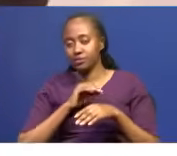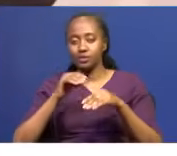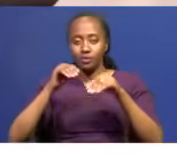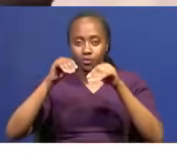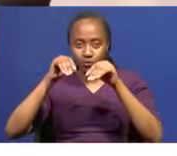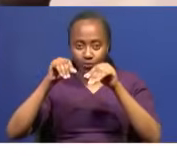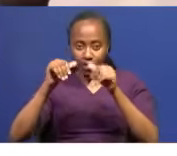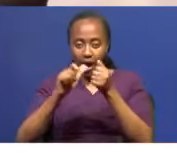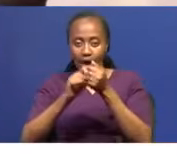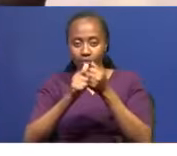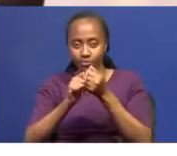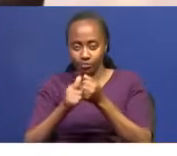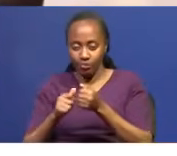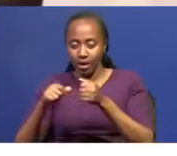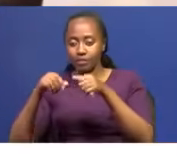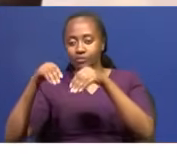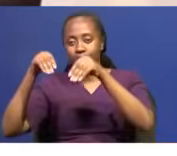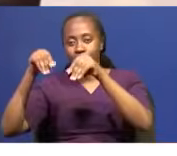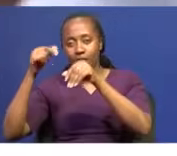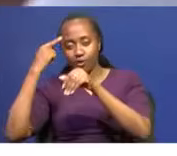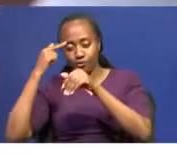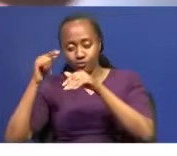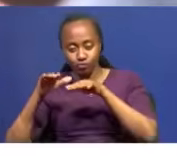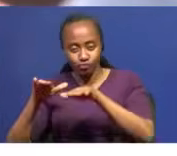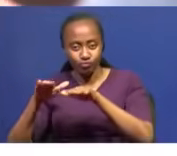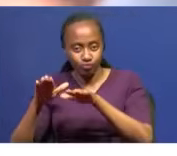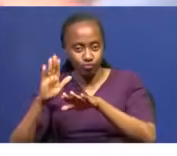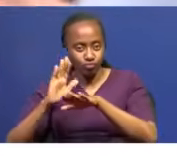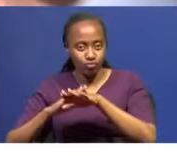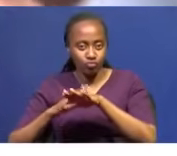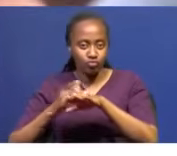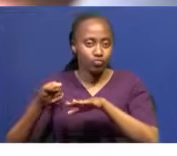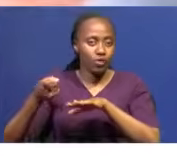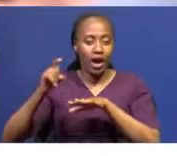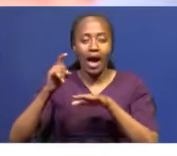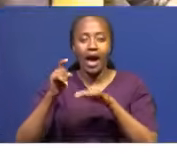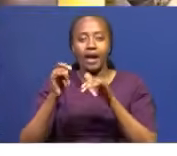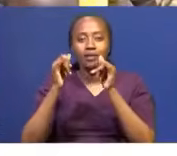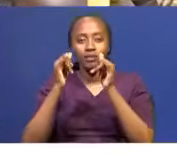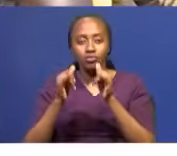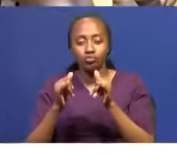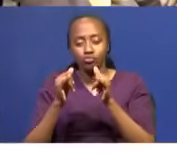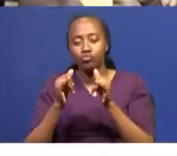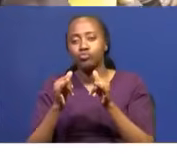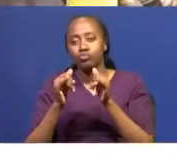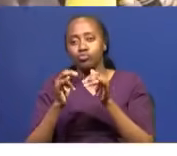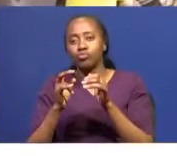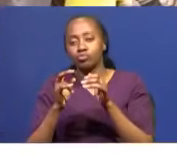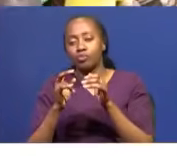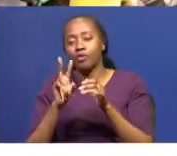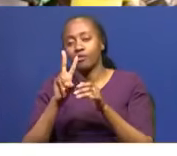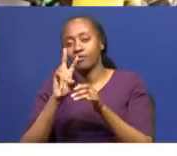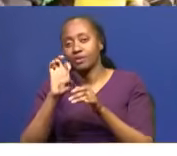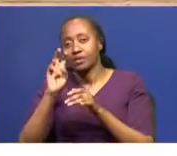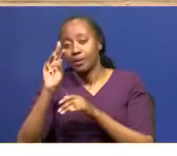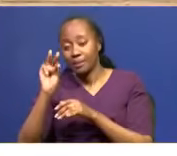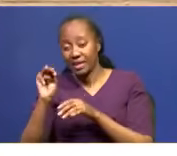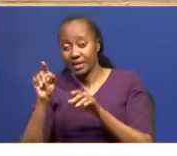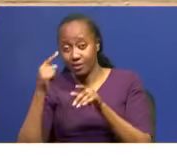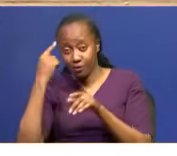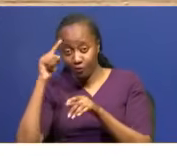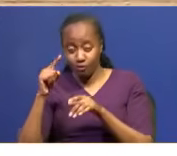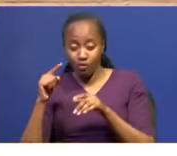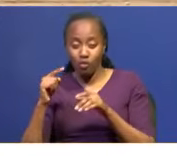oils, has been recognized globally as a cost-effective strategy to combat hidden hunger, malnutrition, and stunted growth.